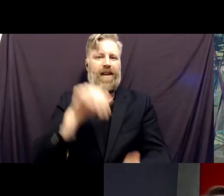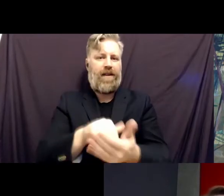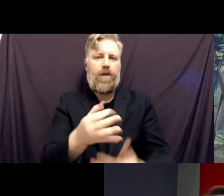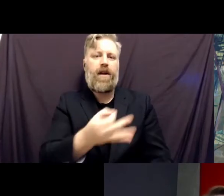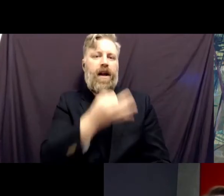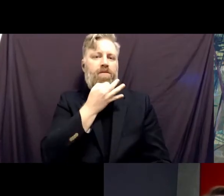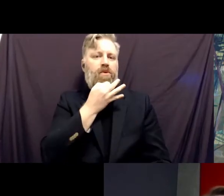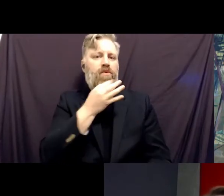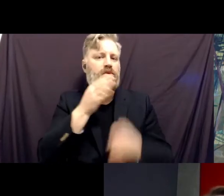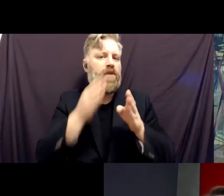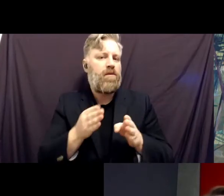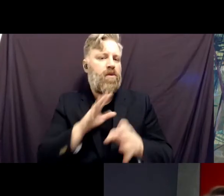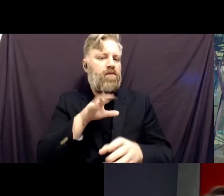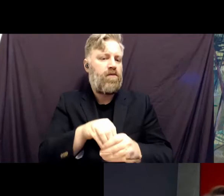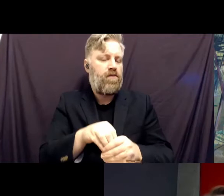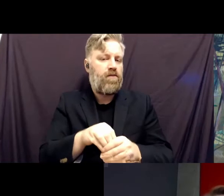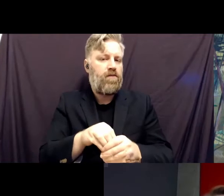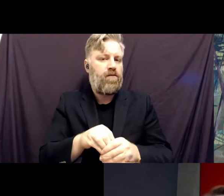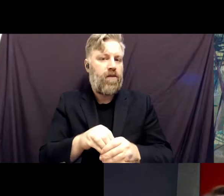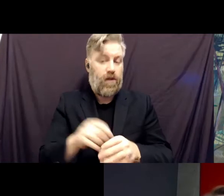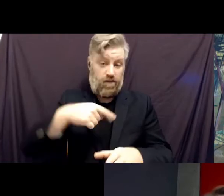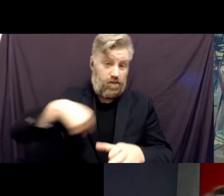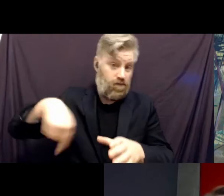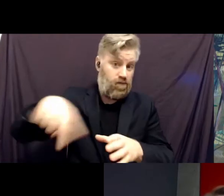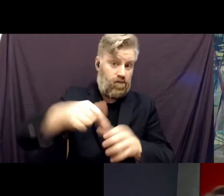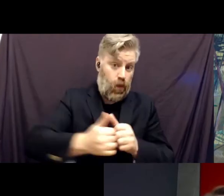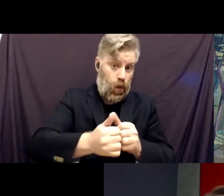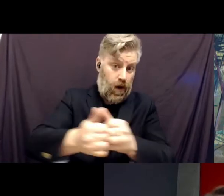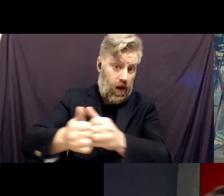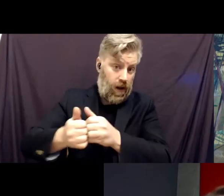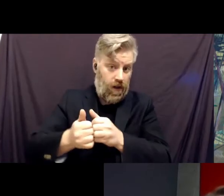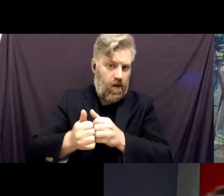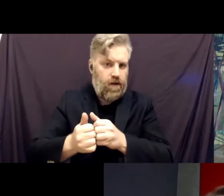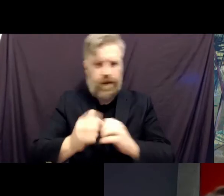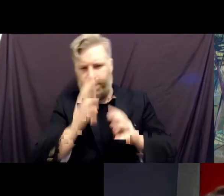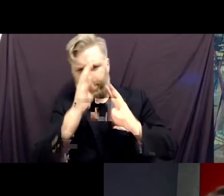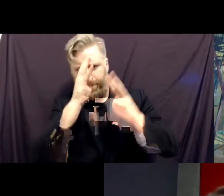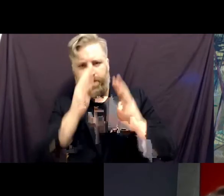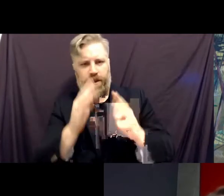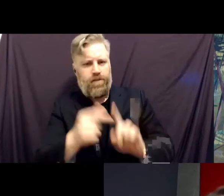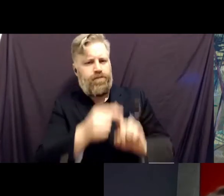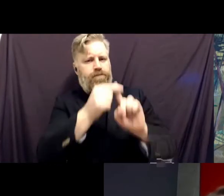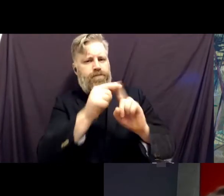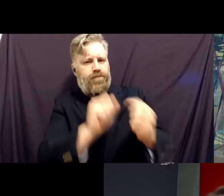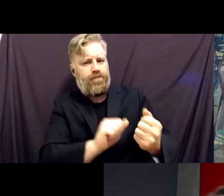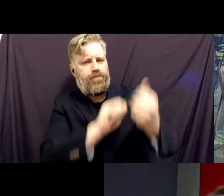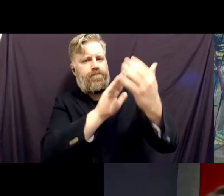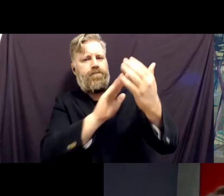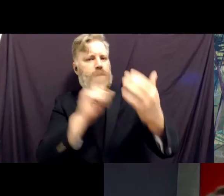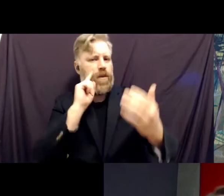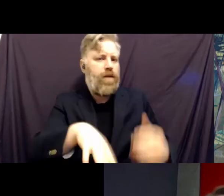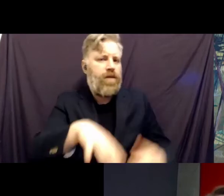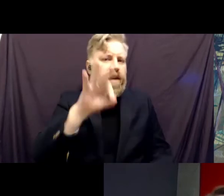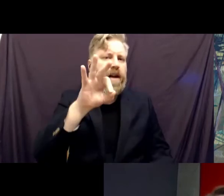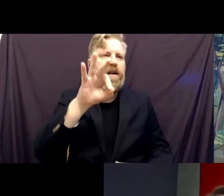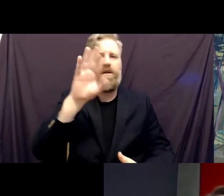Together with them, and having developed a unique methodology to finding,